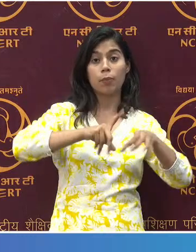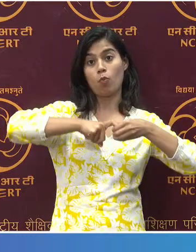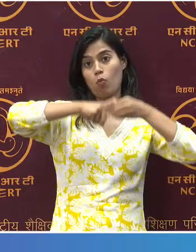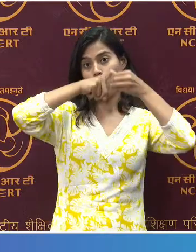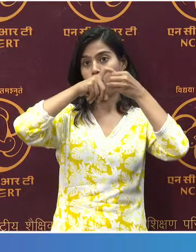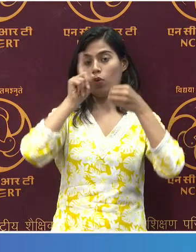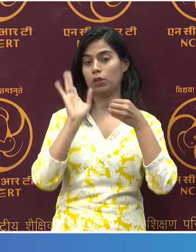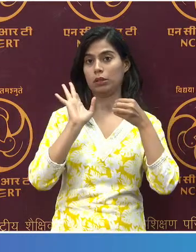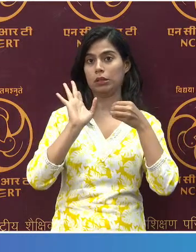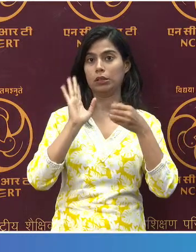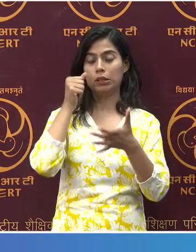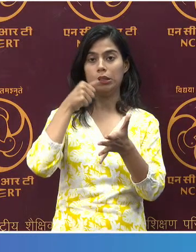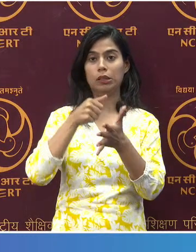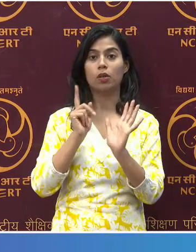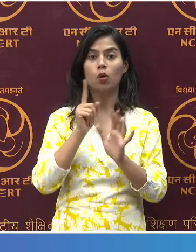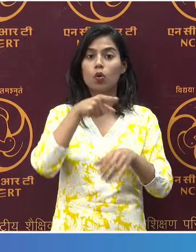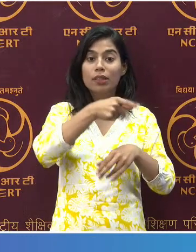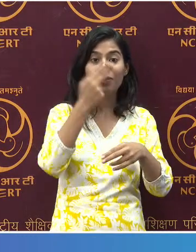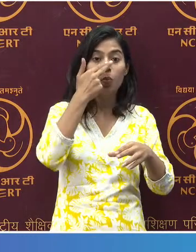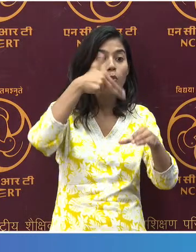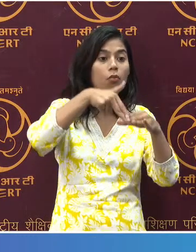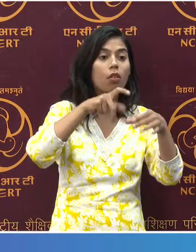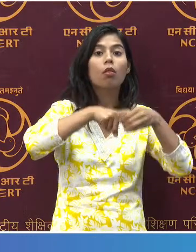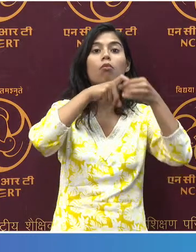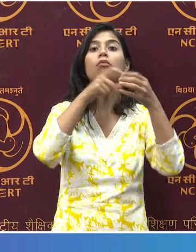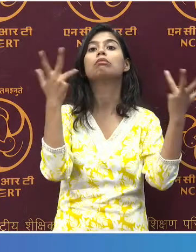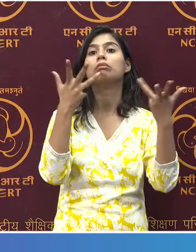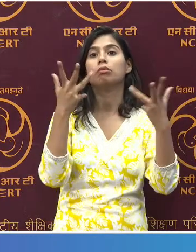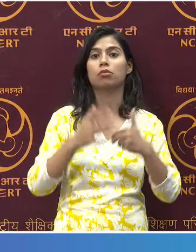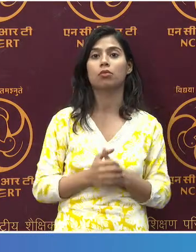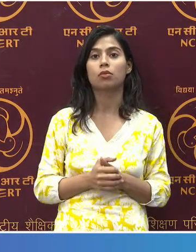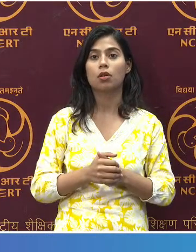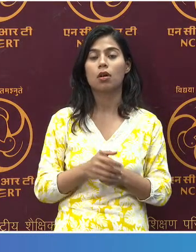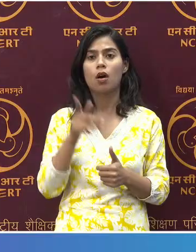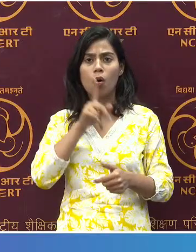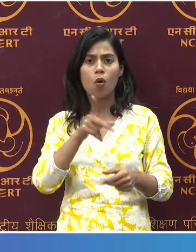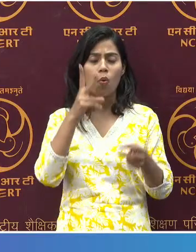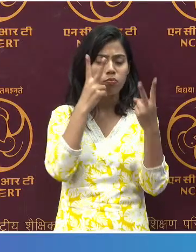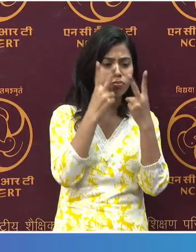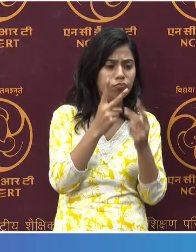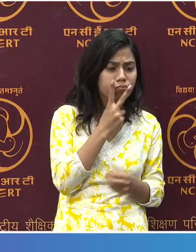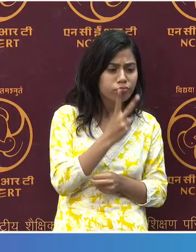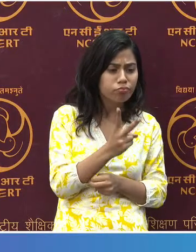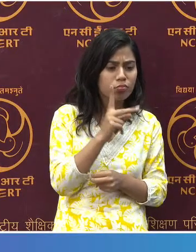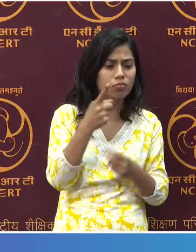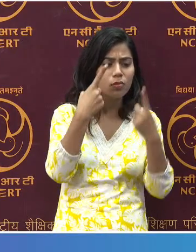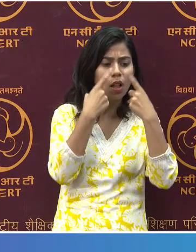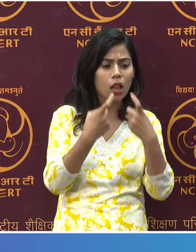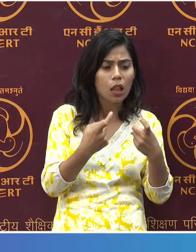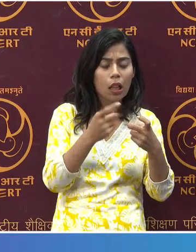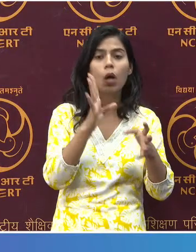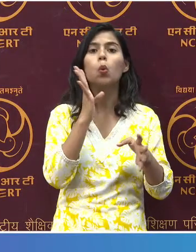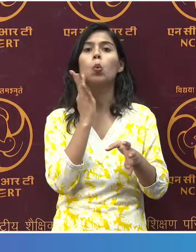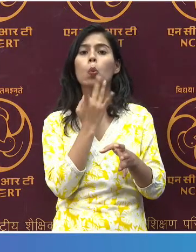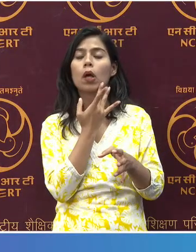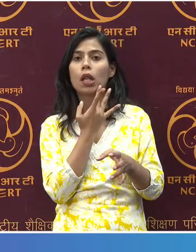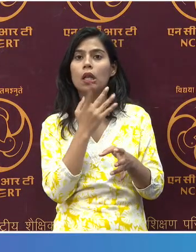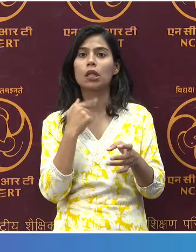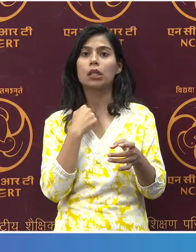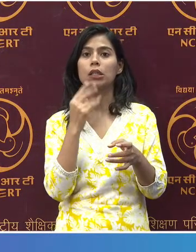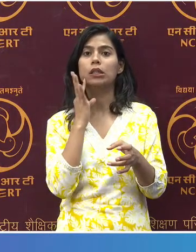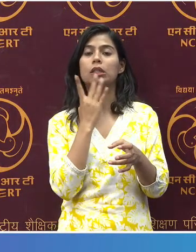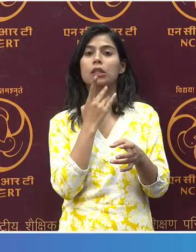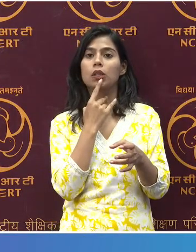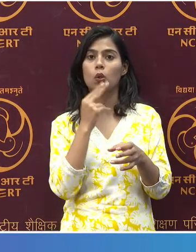fuel, which kind of fuel is there. So, we can identify by the flame characterization, the color of the flame will indicate whether